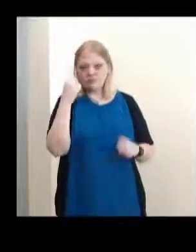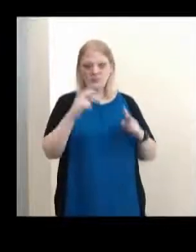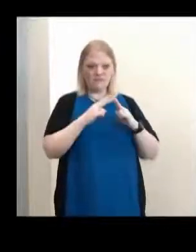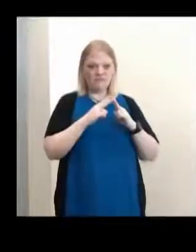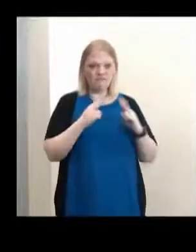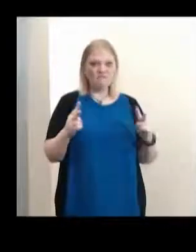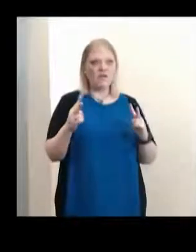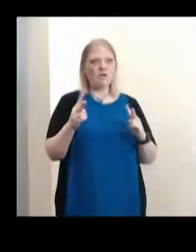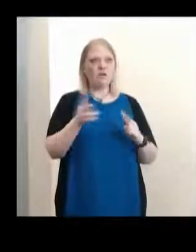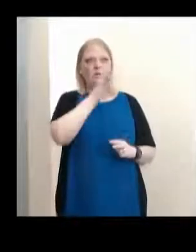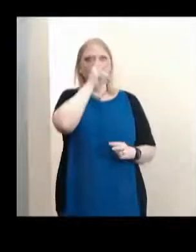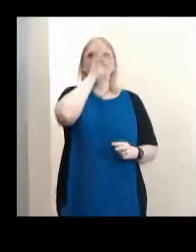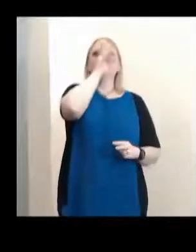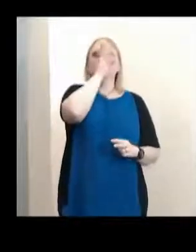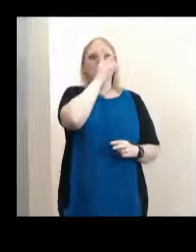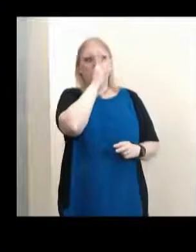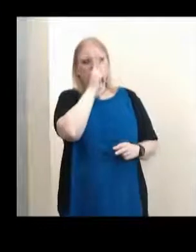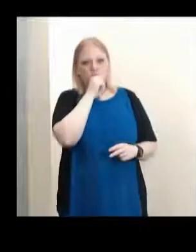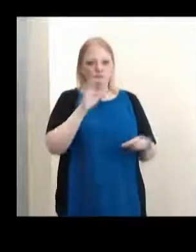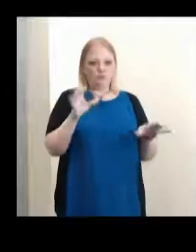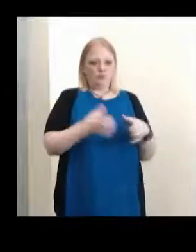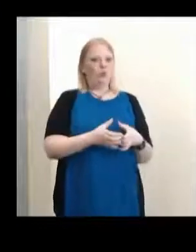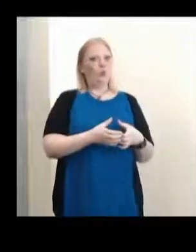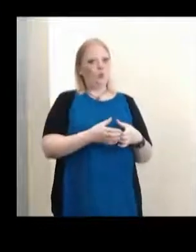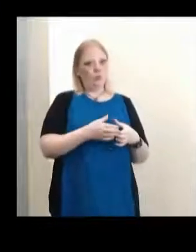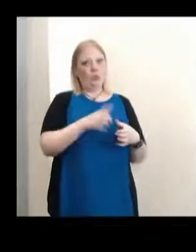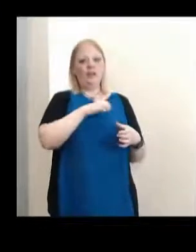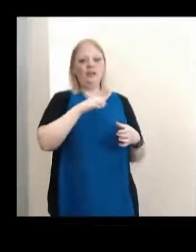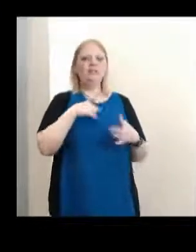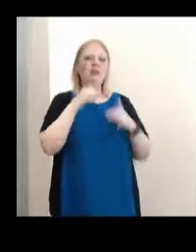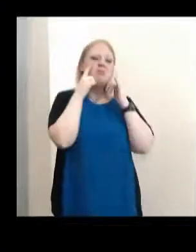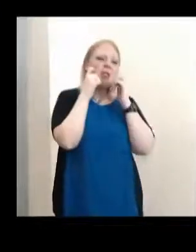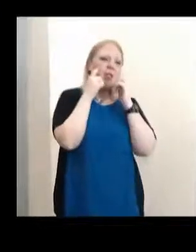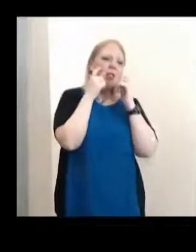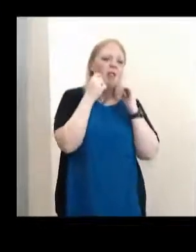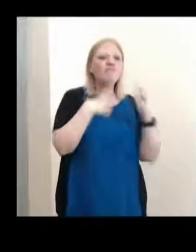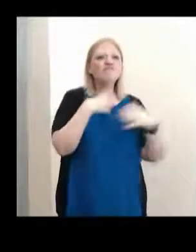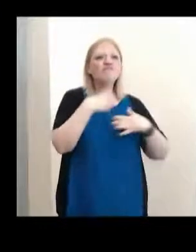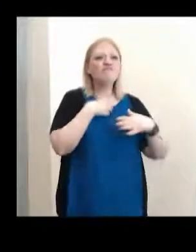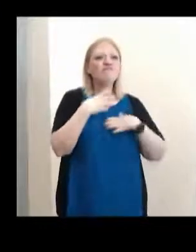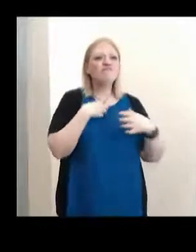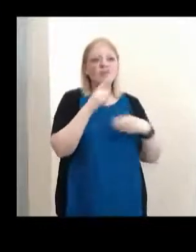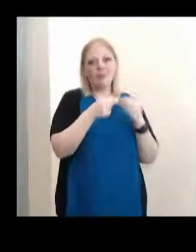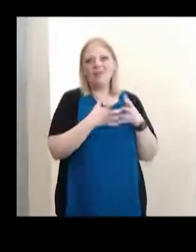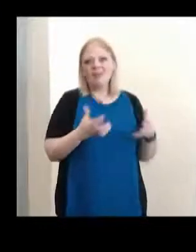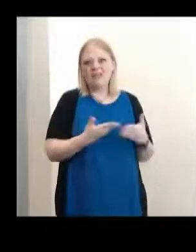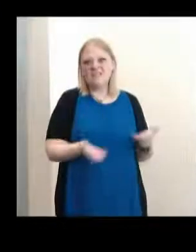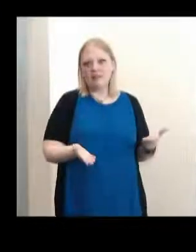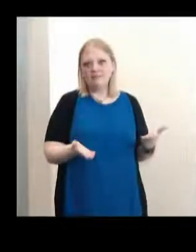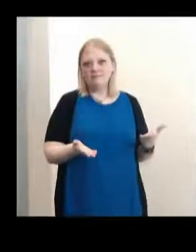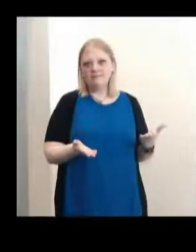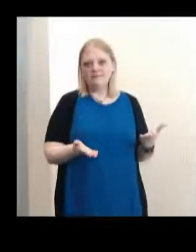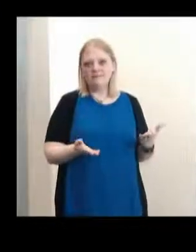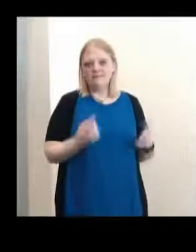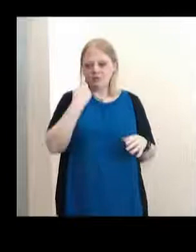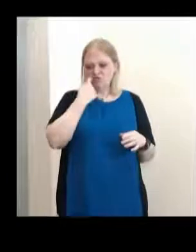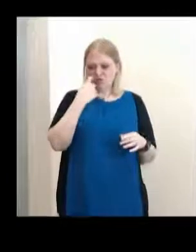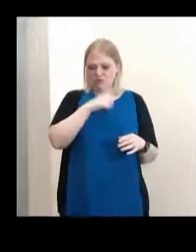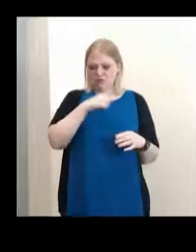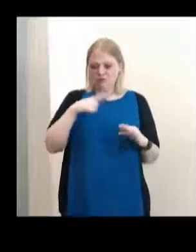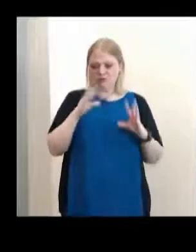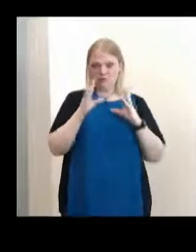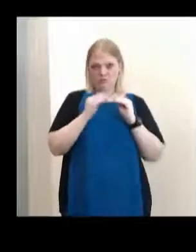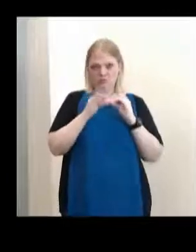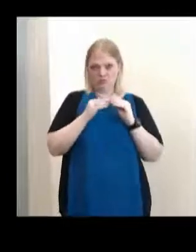there's a very vocal minority in the legislature who like to cry about a lot of stuff, But in the last legislative session, the